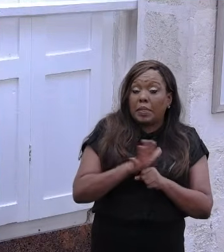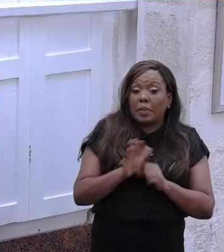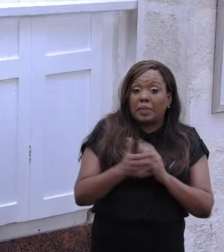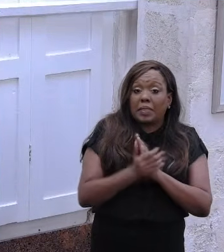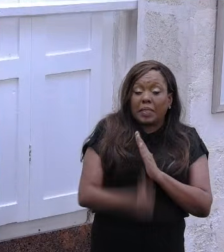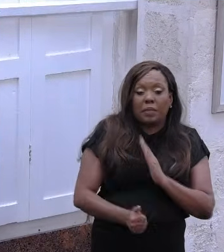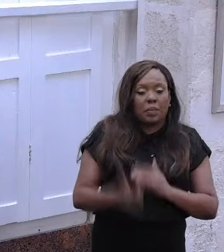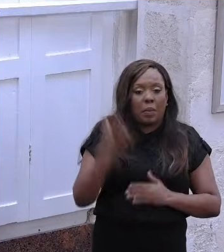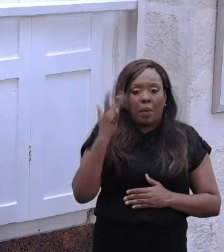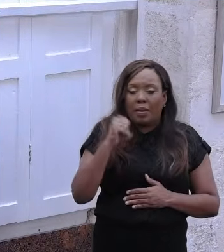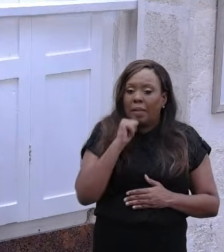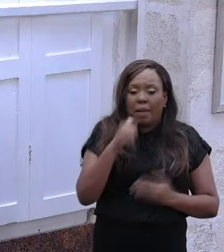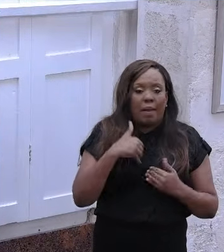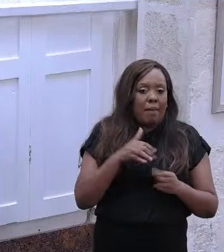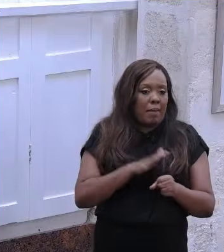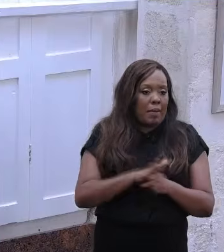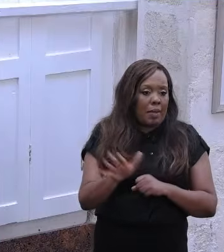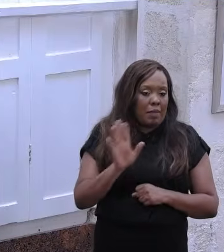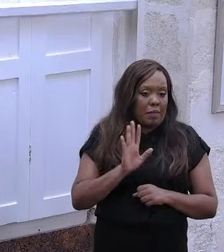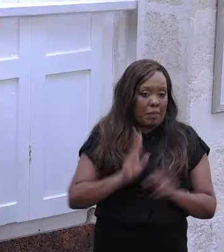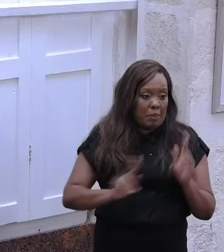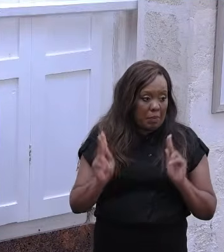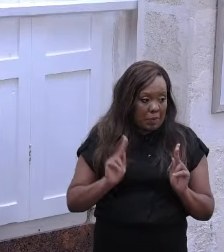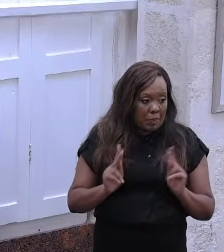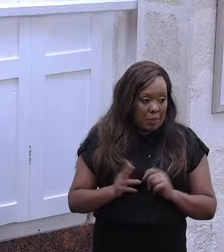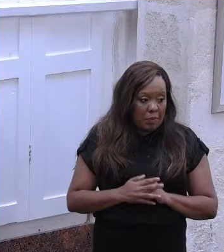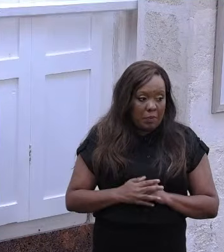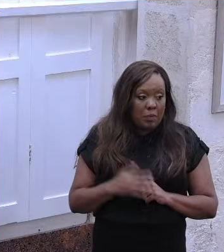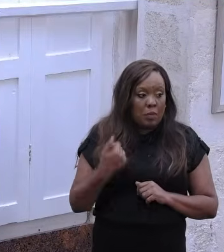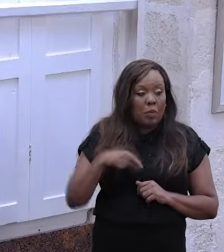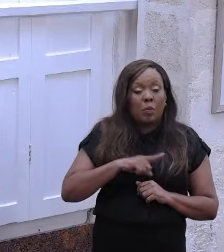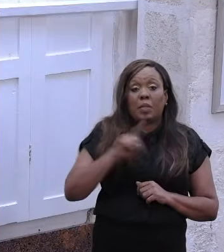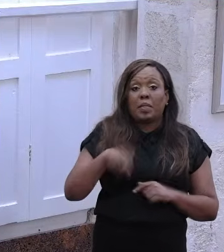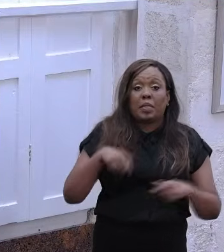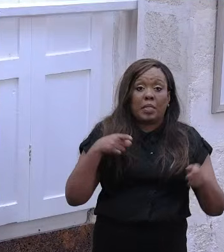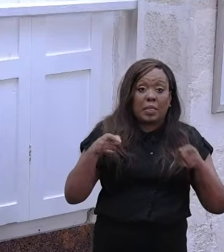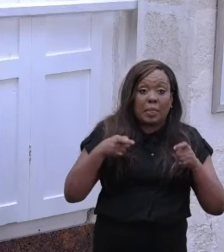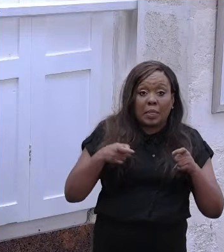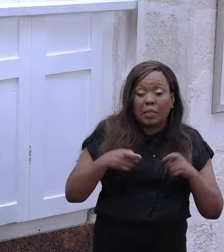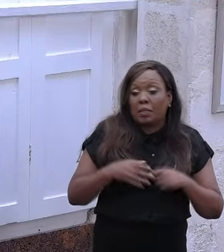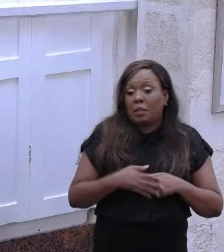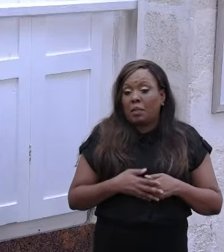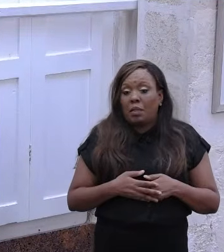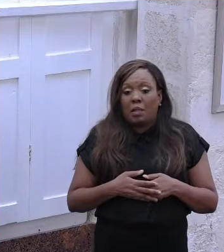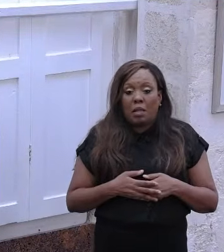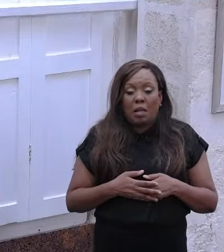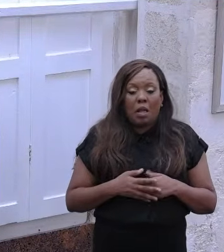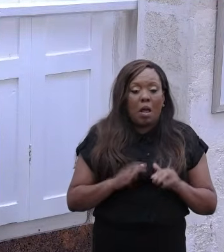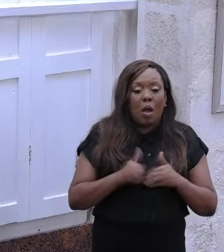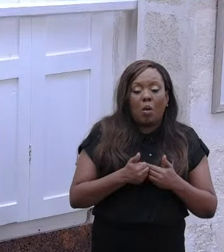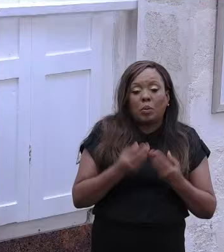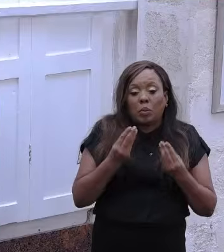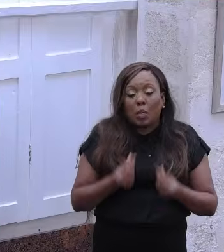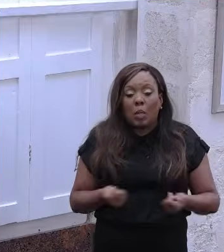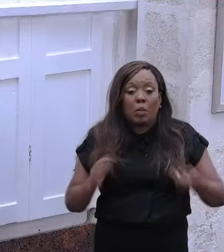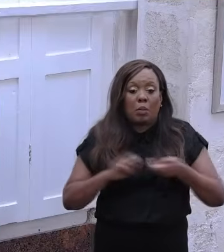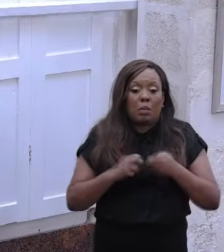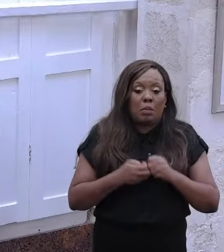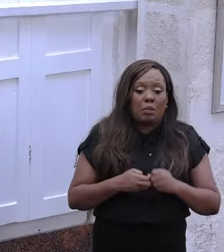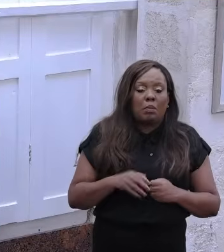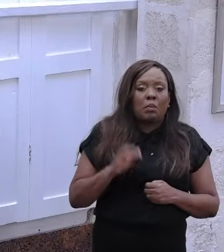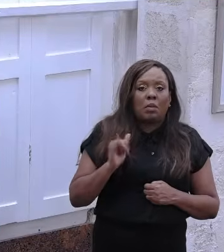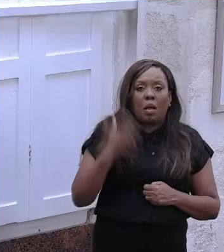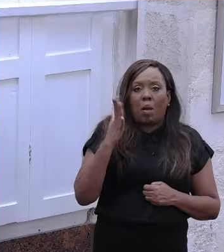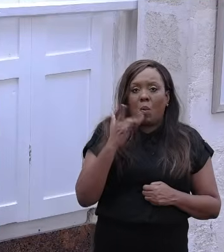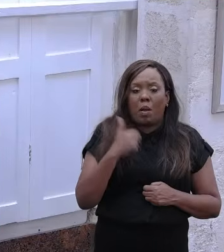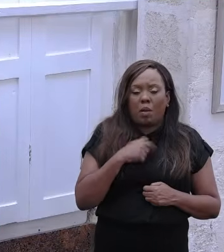with population and that we need to address it, and how do we address it? And that is the reason why I feel fairly